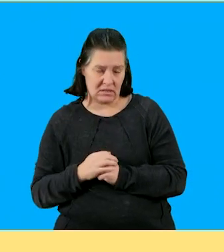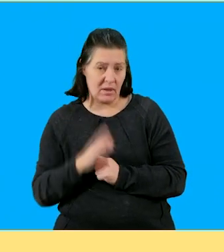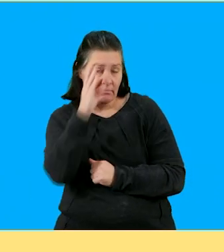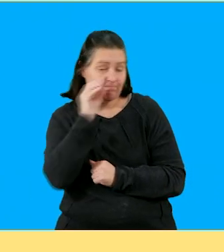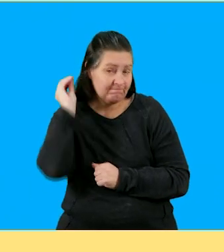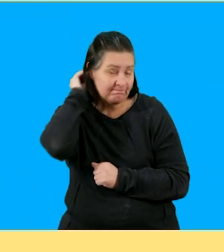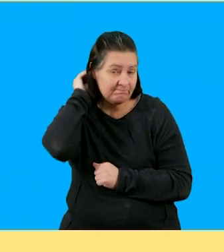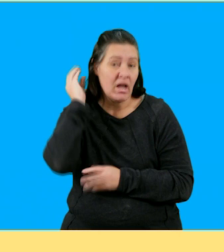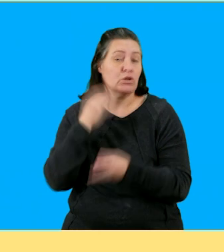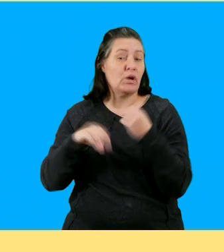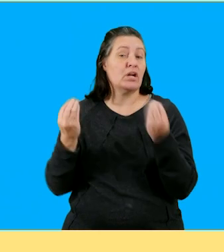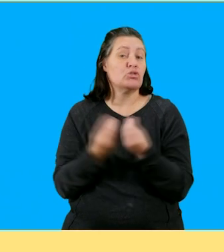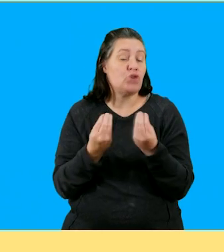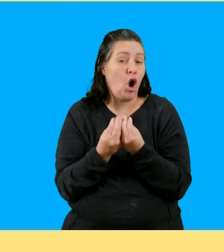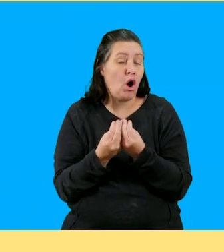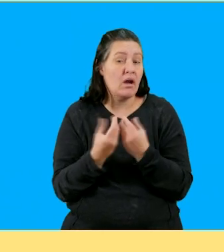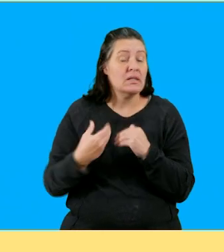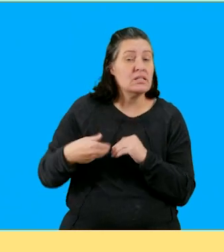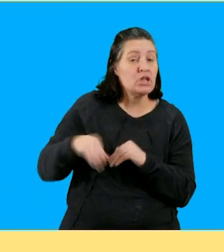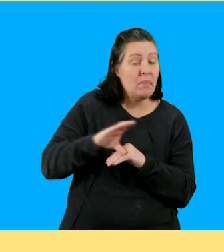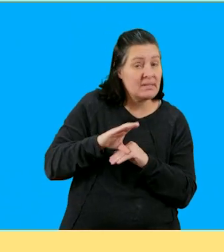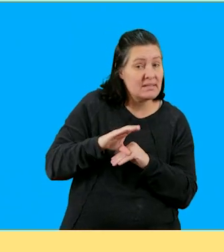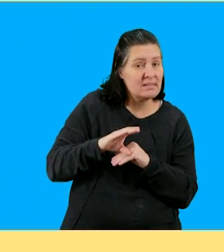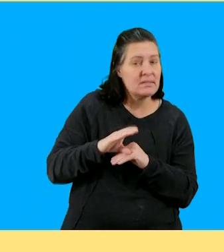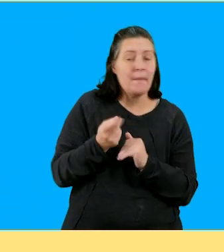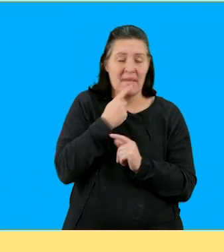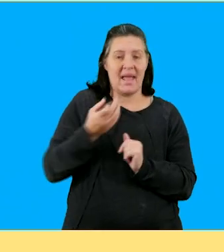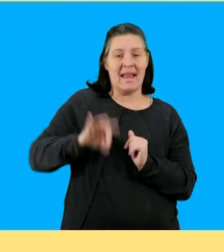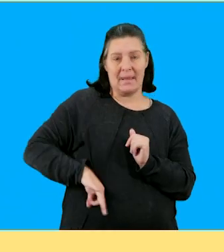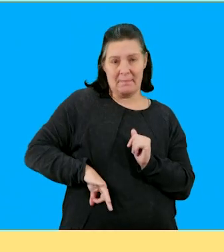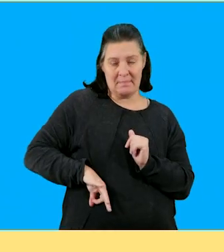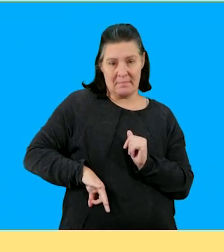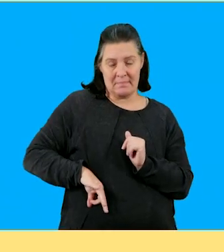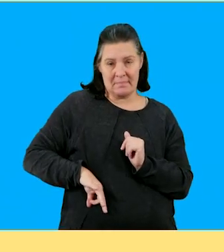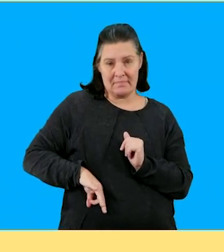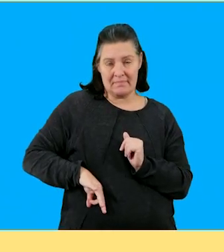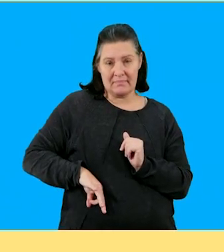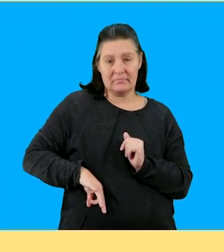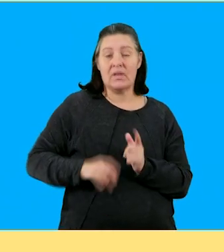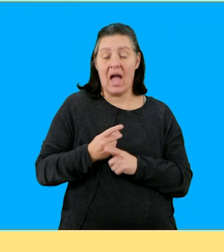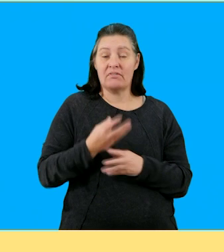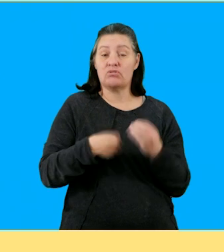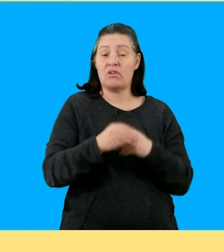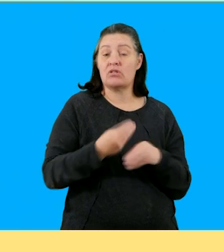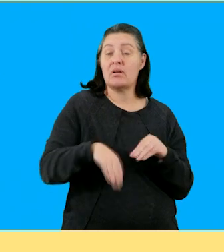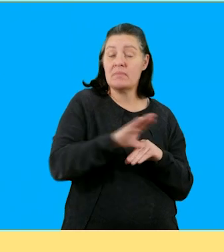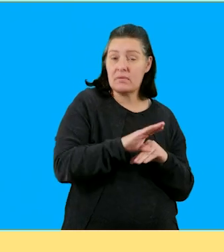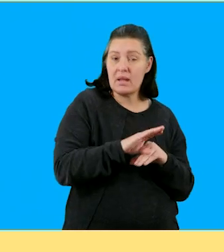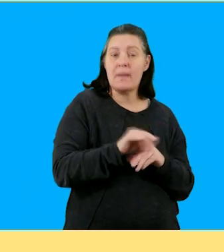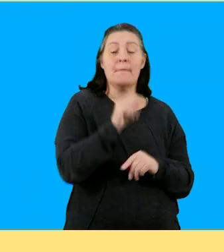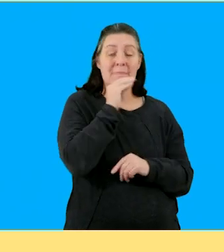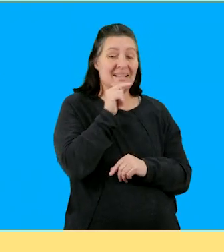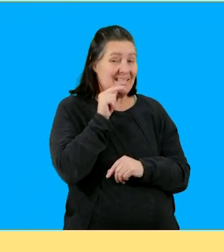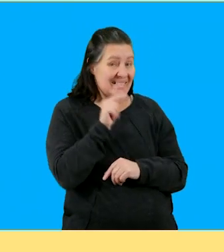in mind that my trading stock surplus is income. Keep it in mind that once you have a trading stock surplus,